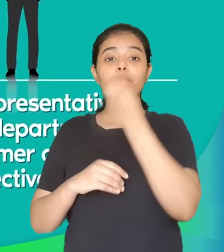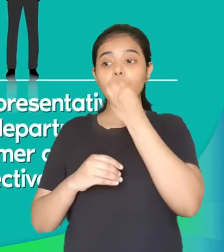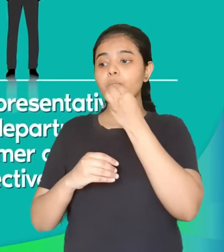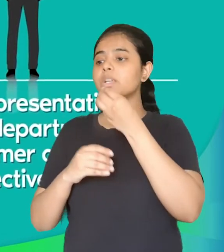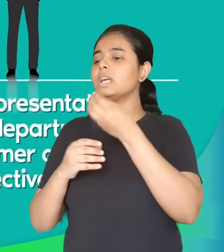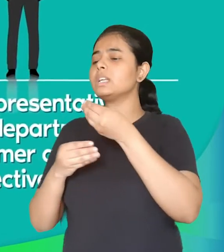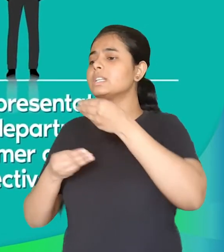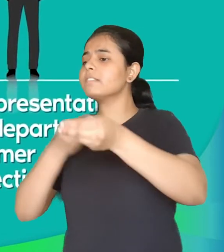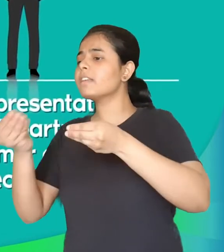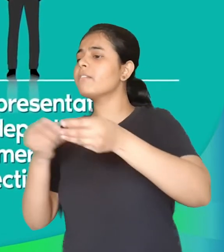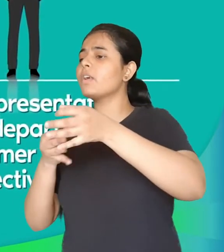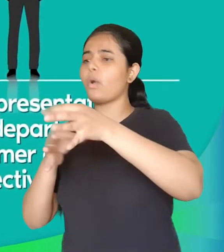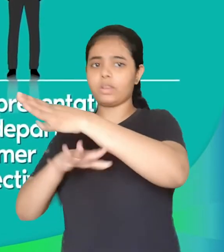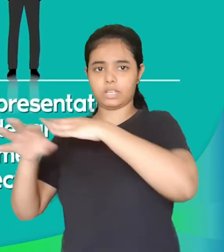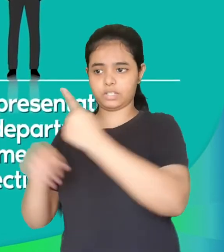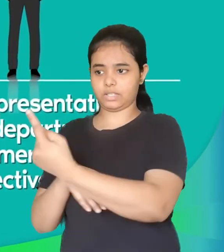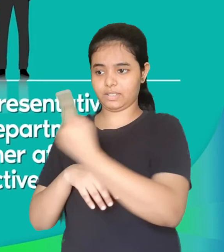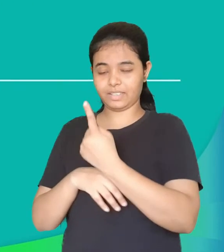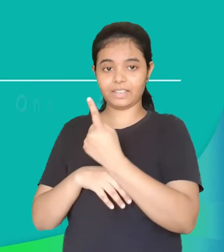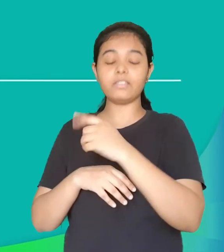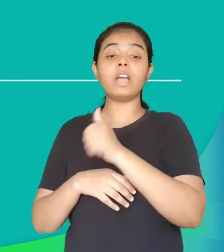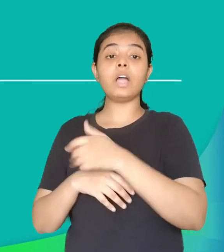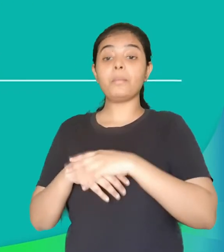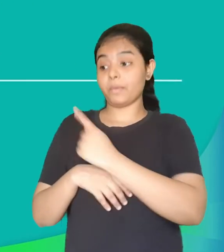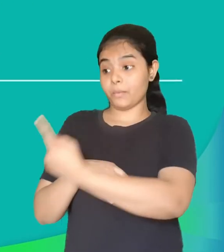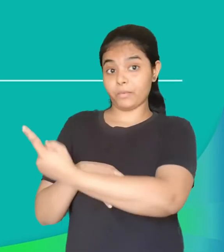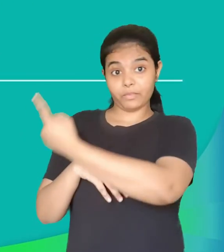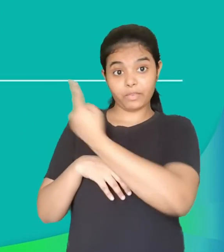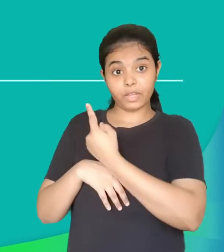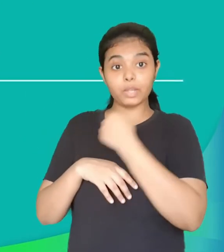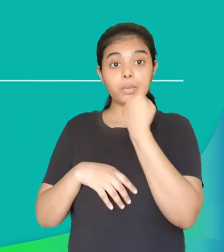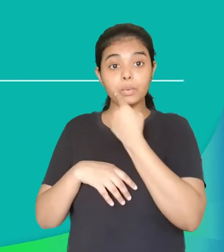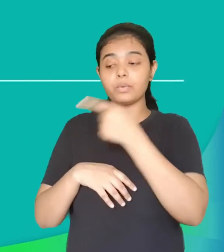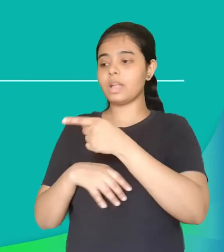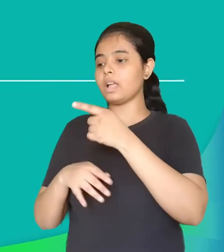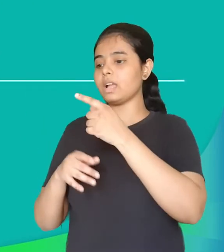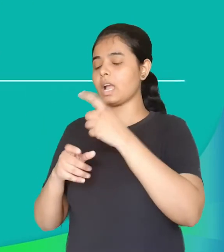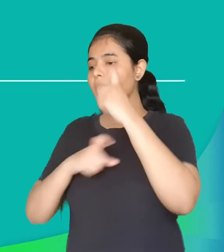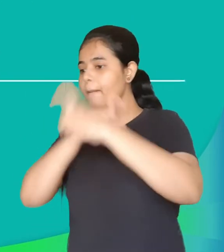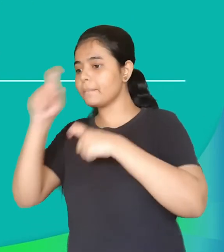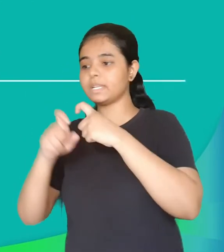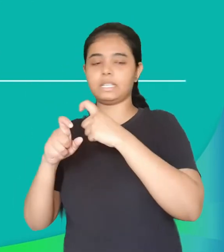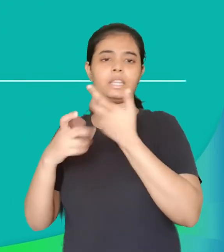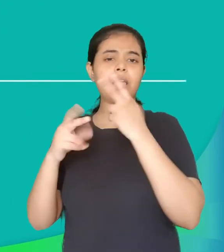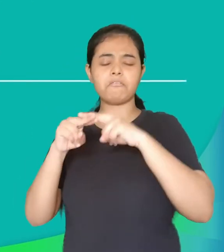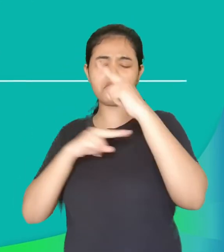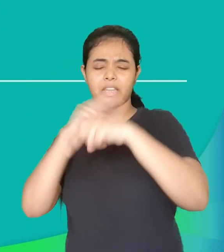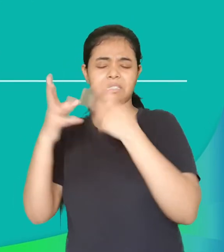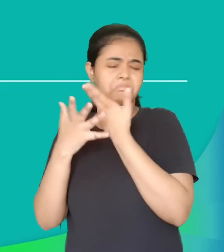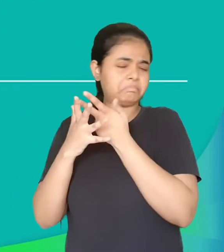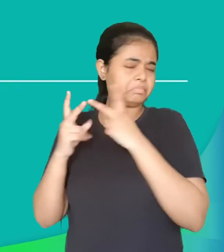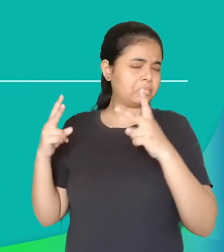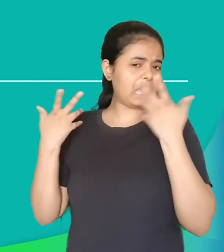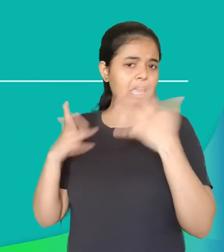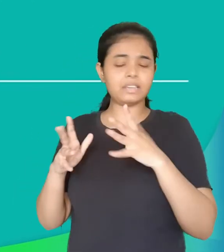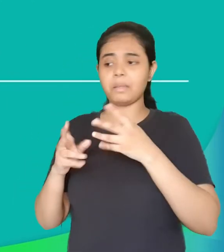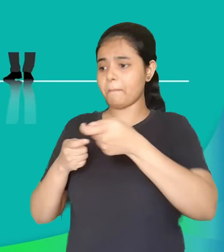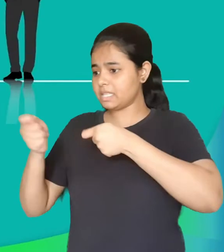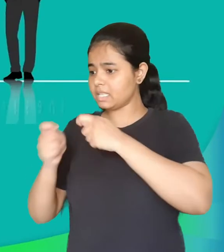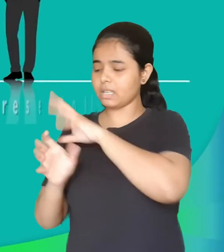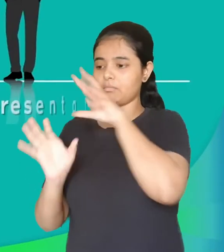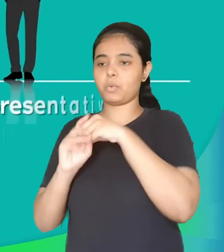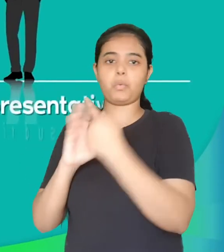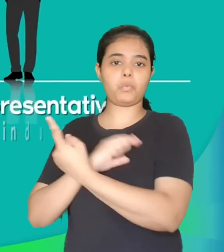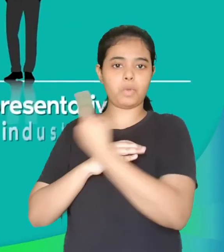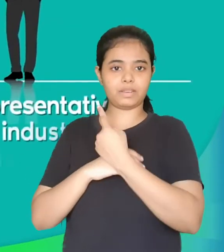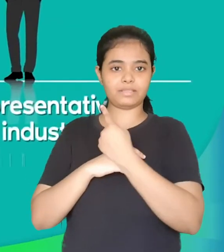of Consumer Affairs of respective state, 1 representative from Surplus Food Distribution Organization, and